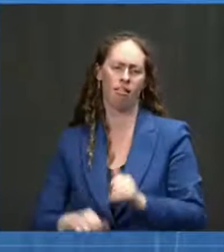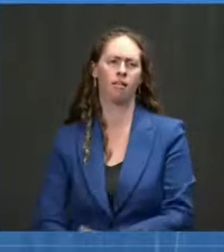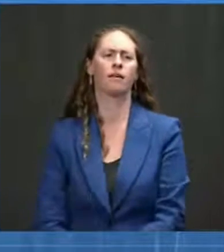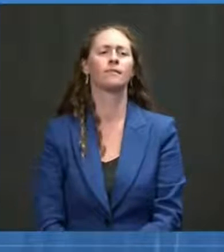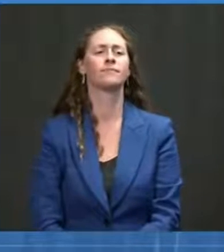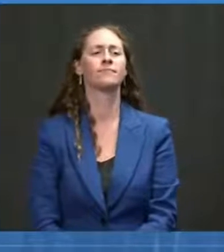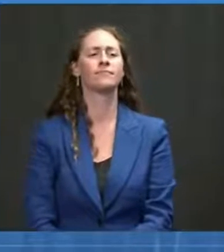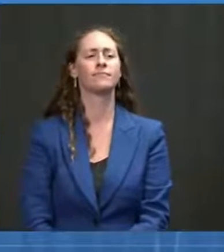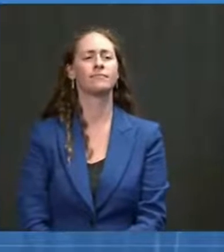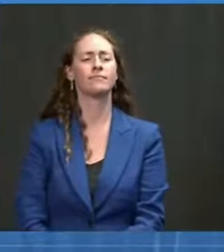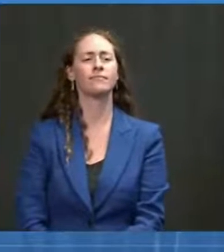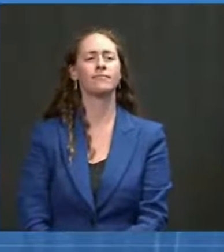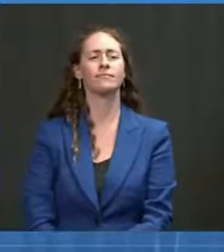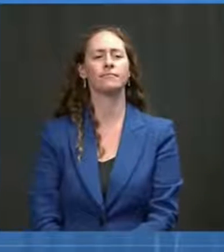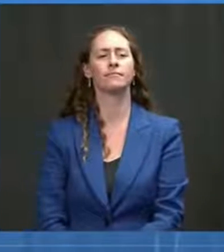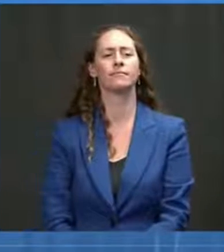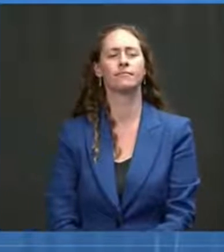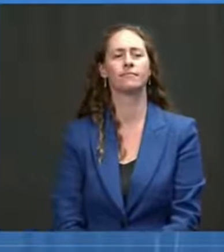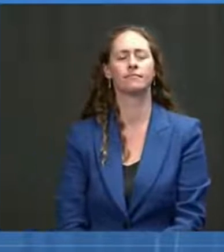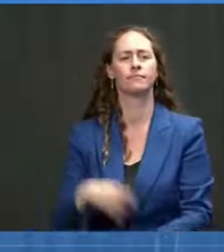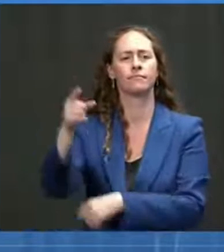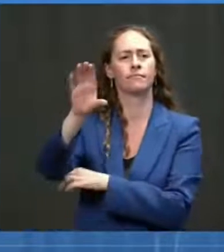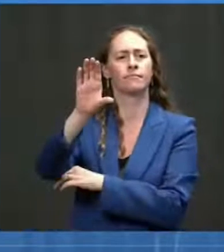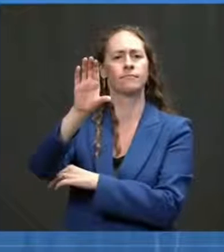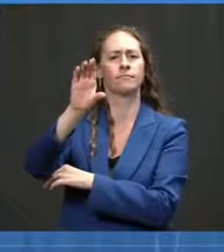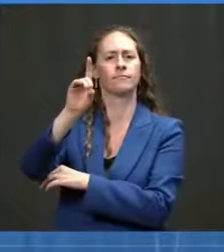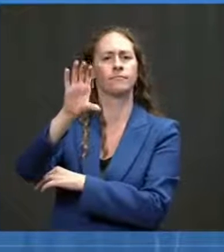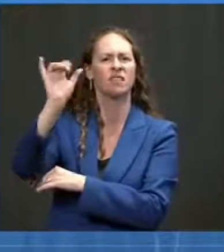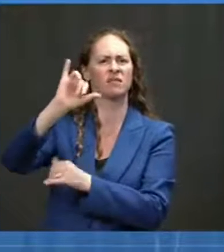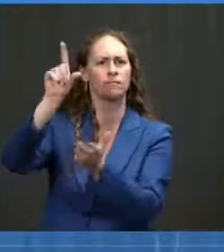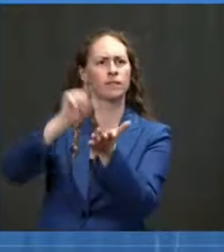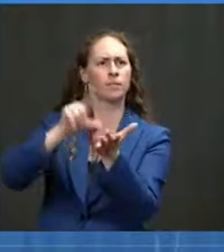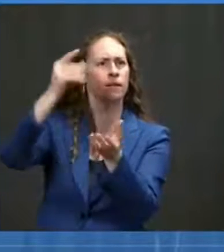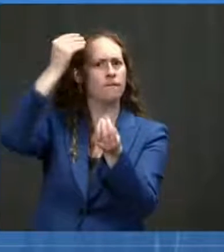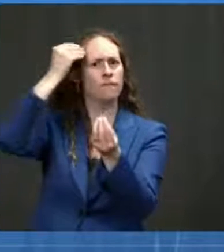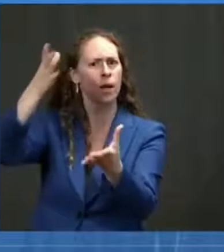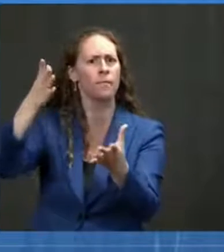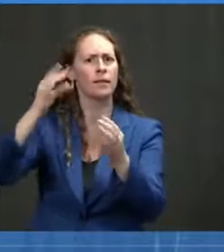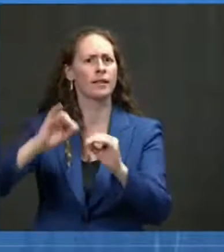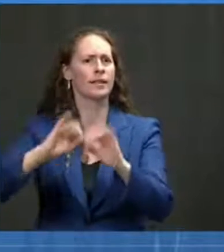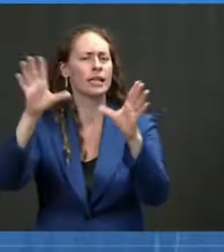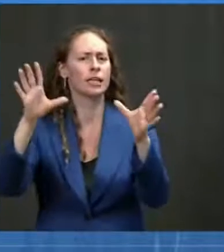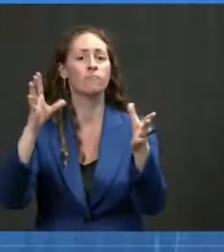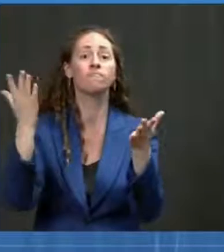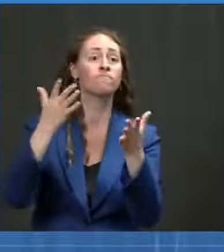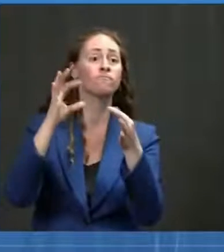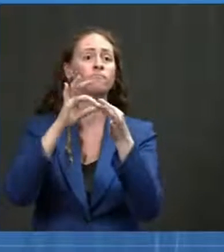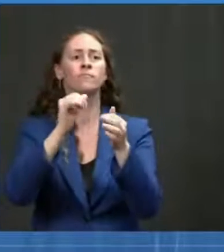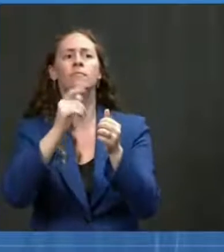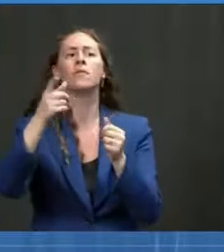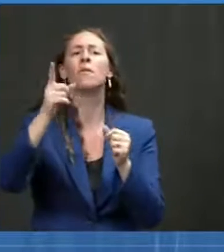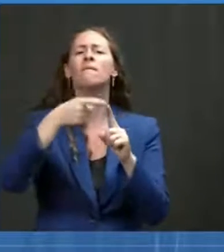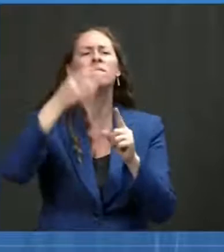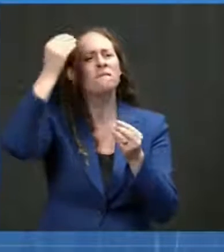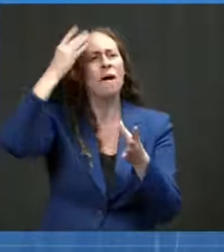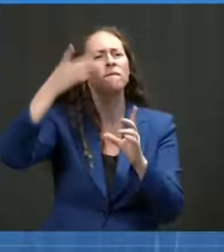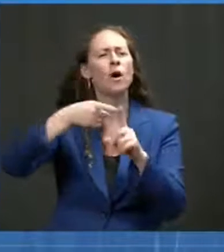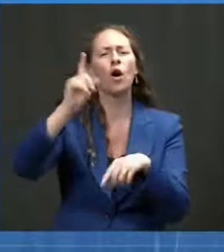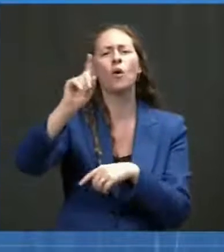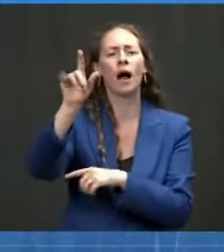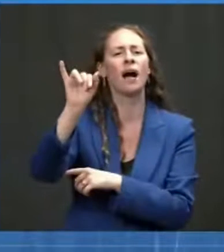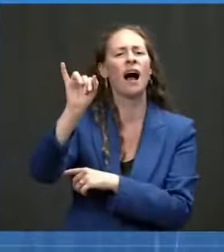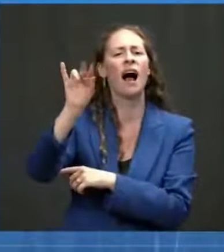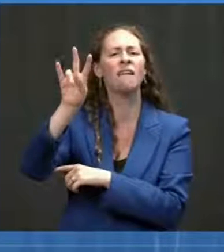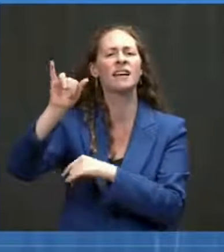will also publish today in the MMWR data from the Ivy network, which examines data over